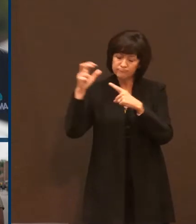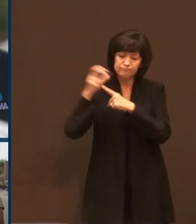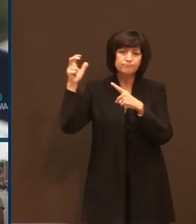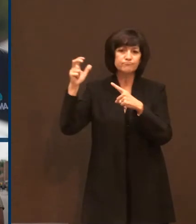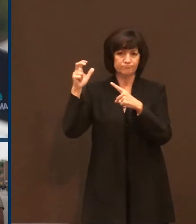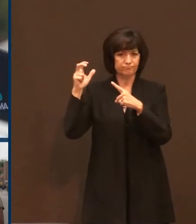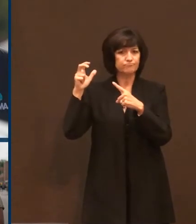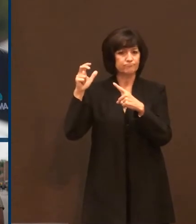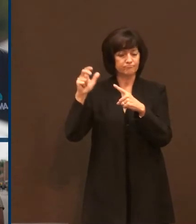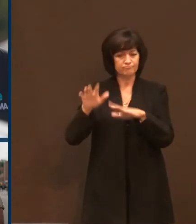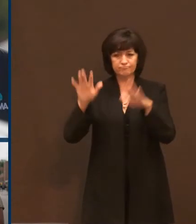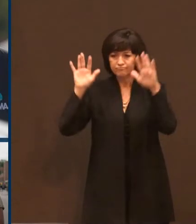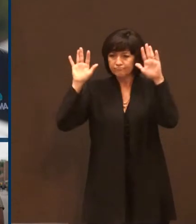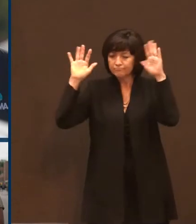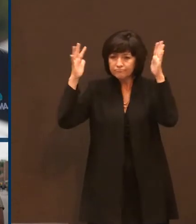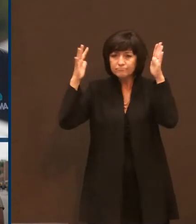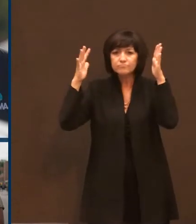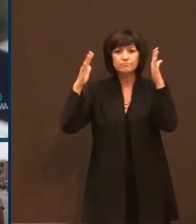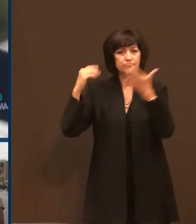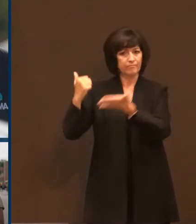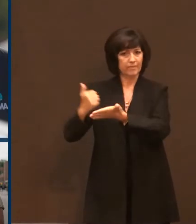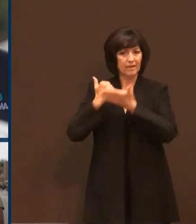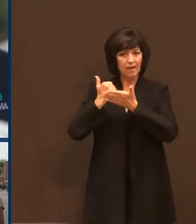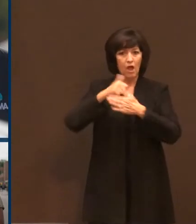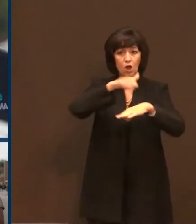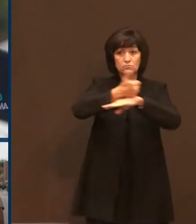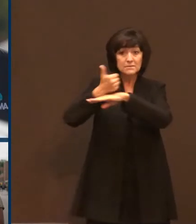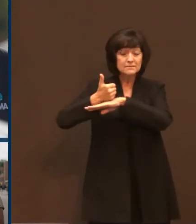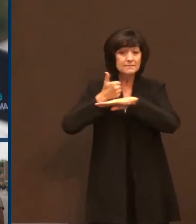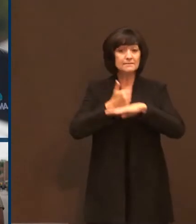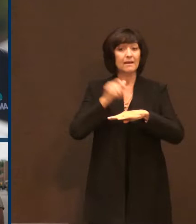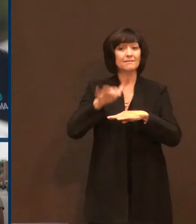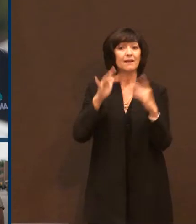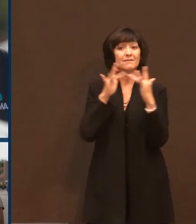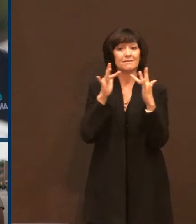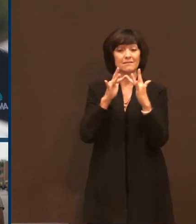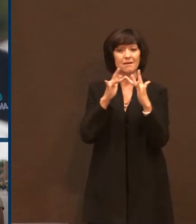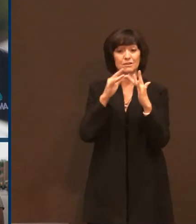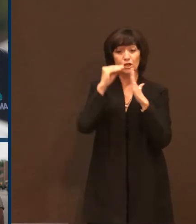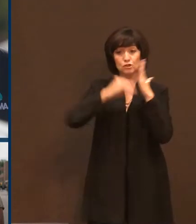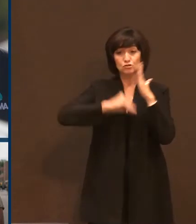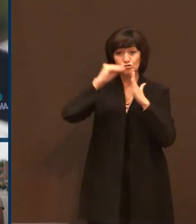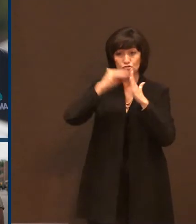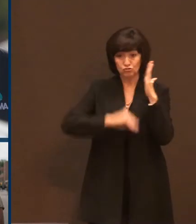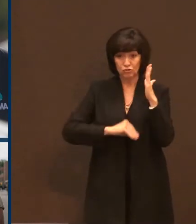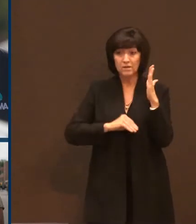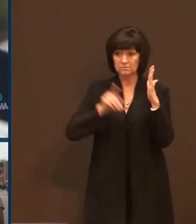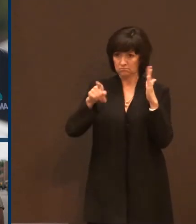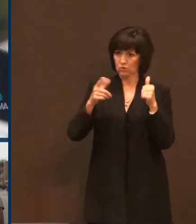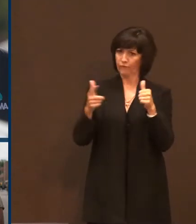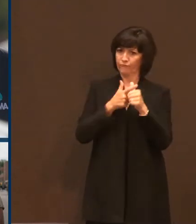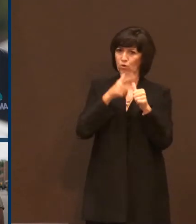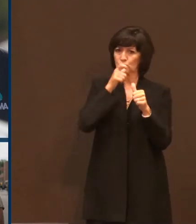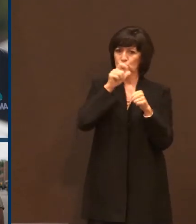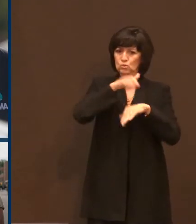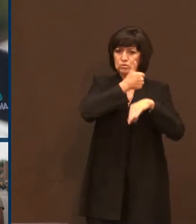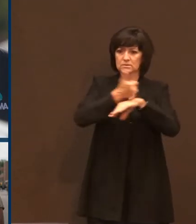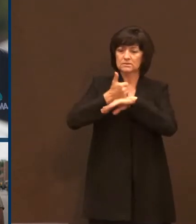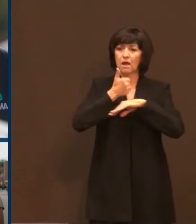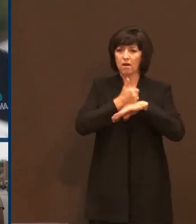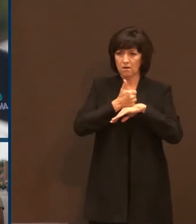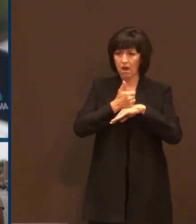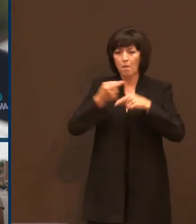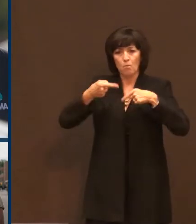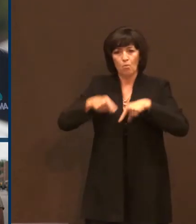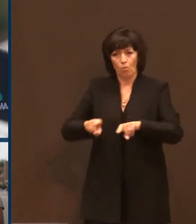us set up our contact tracing until we got our contract with our outside firm